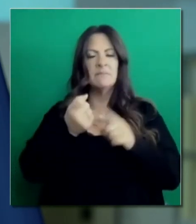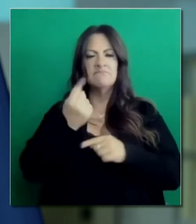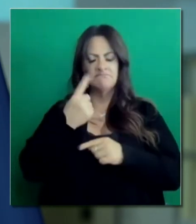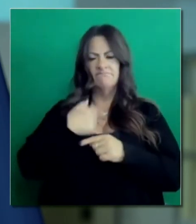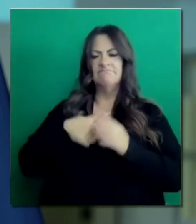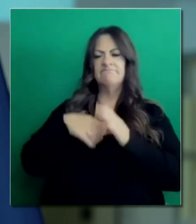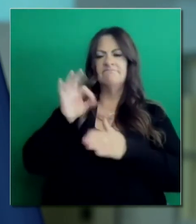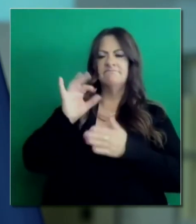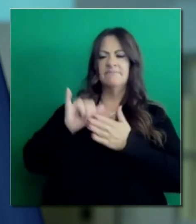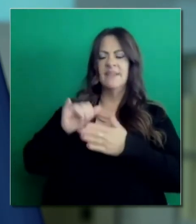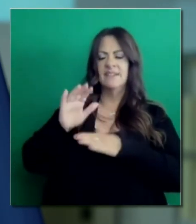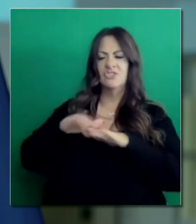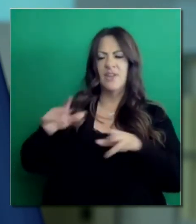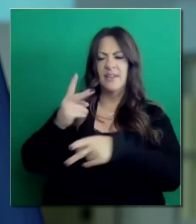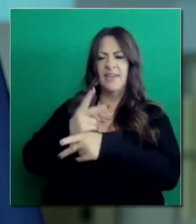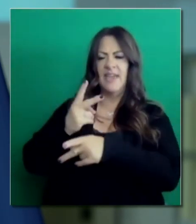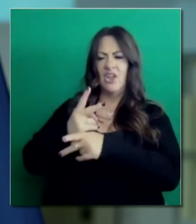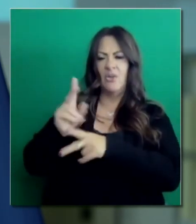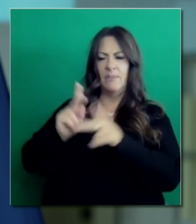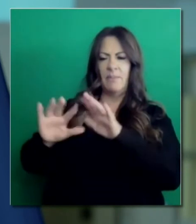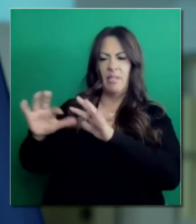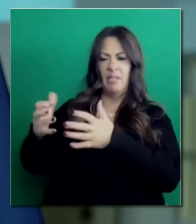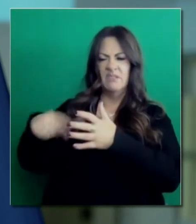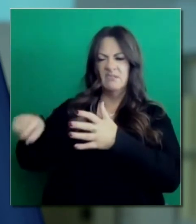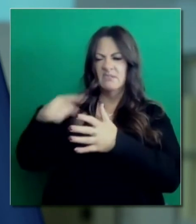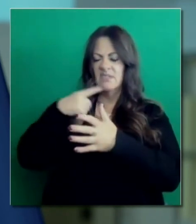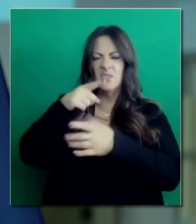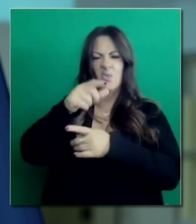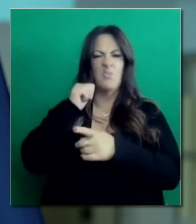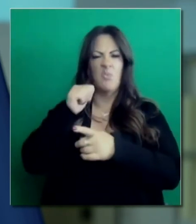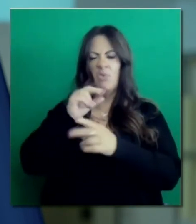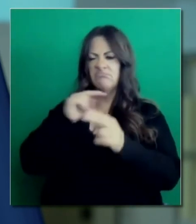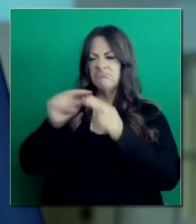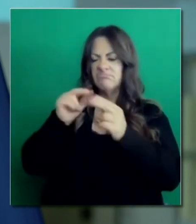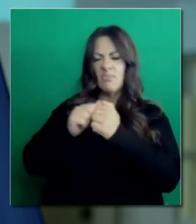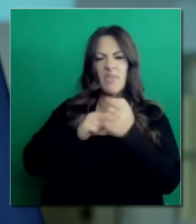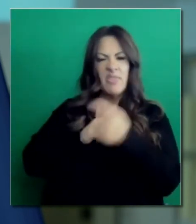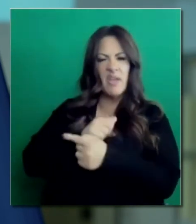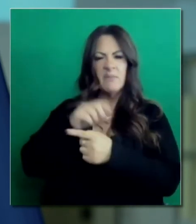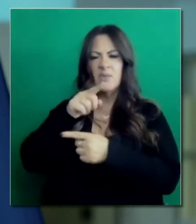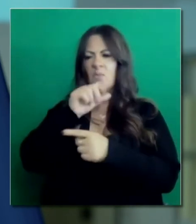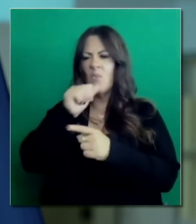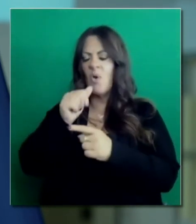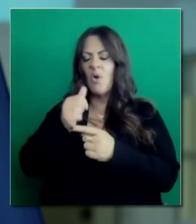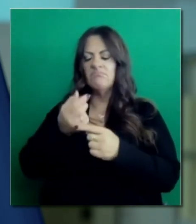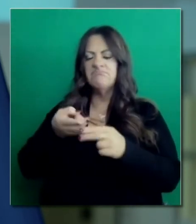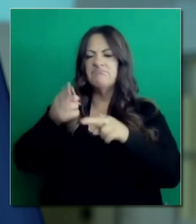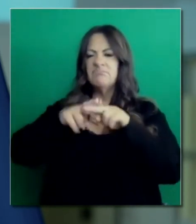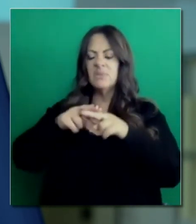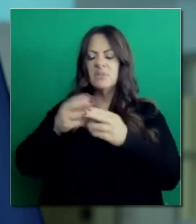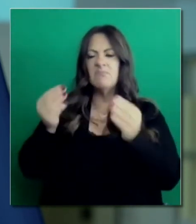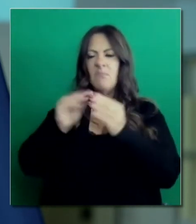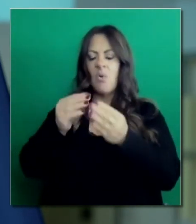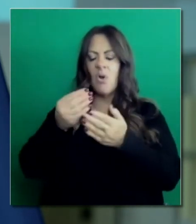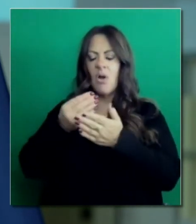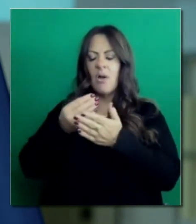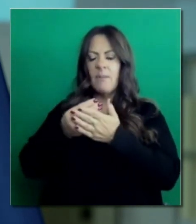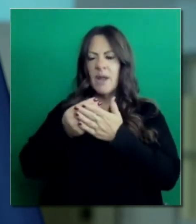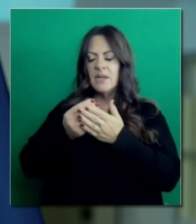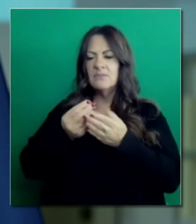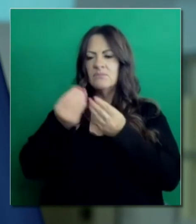on COVID-19 related issues, like increased money for PPE, like they have to pay for all of that mostly out of their own